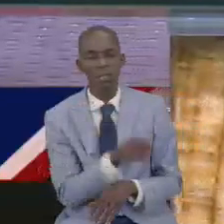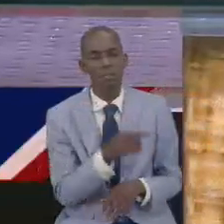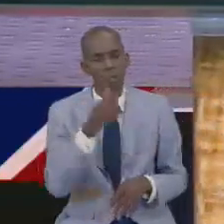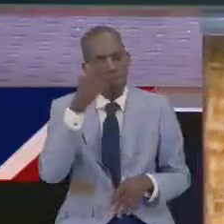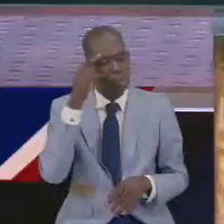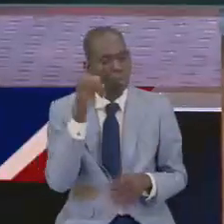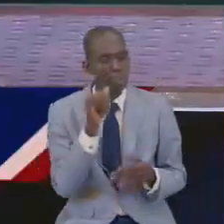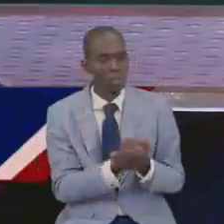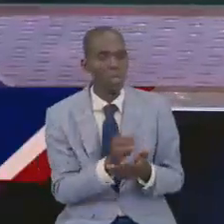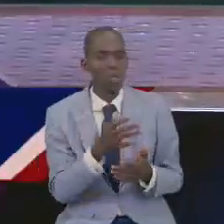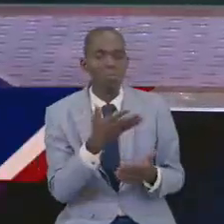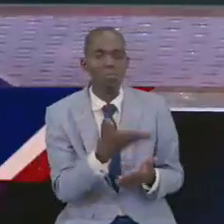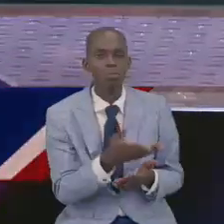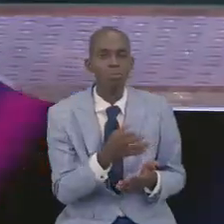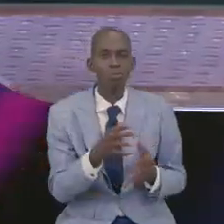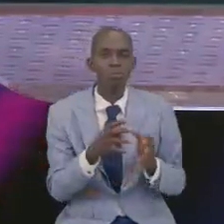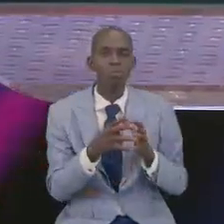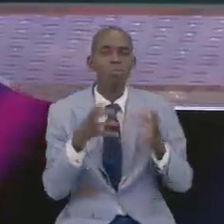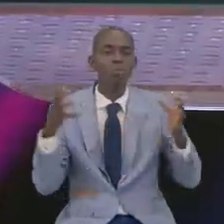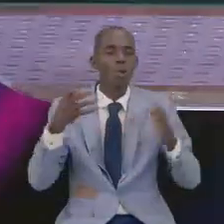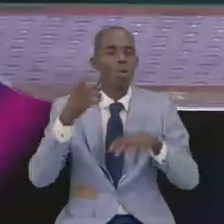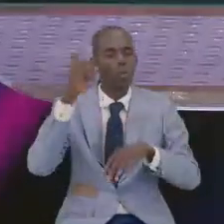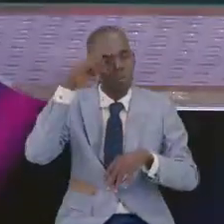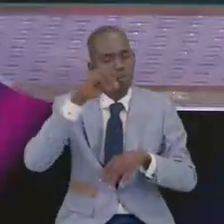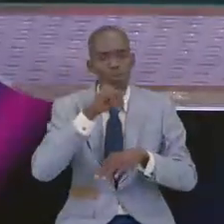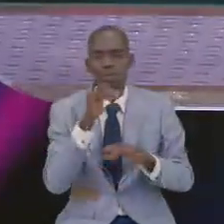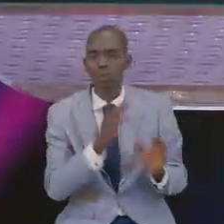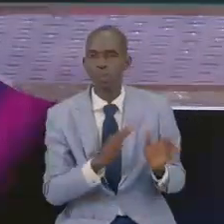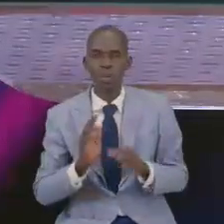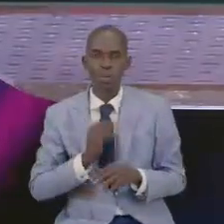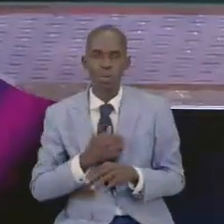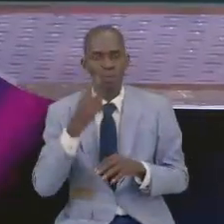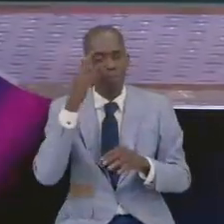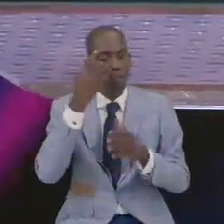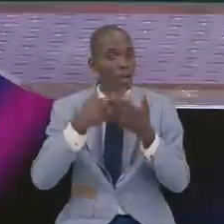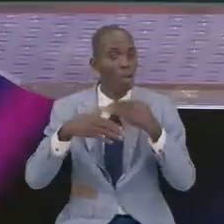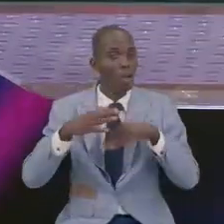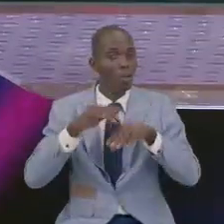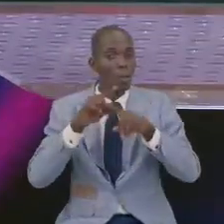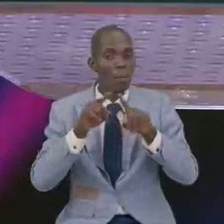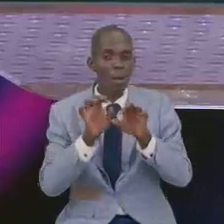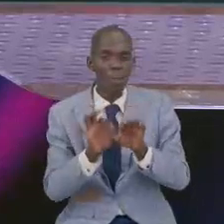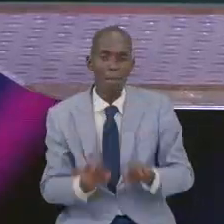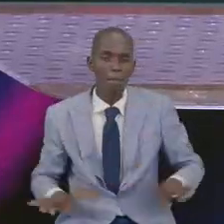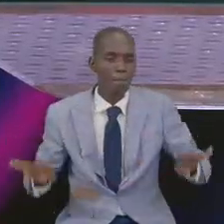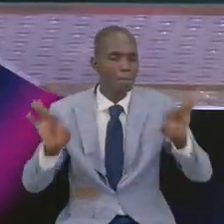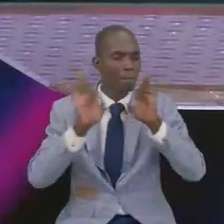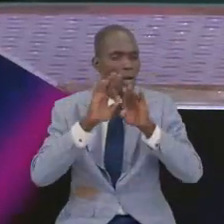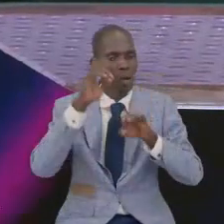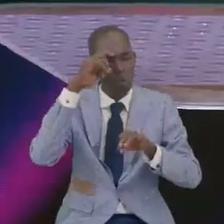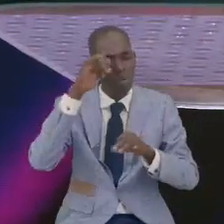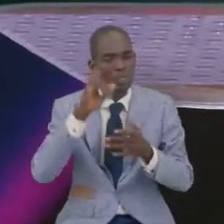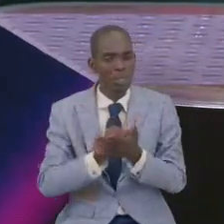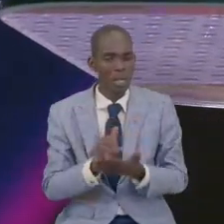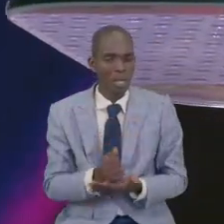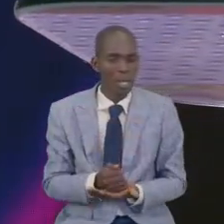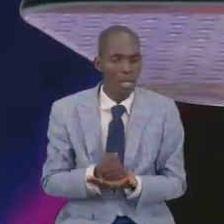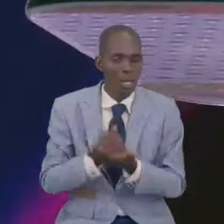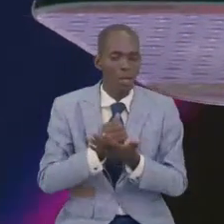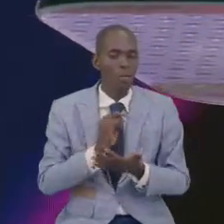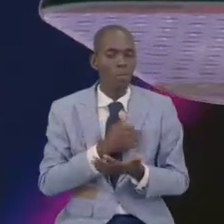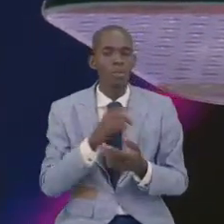prepare us for heaven. But there is essential knowledge that maintains us stronger